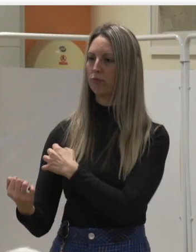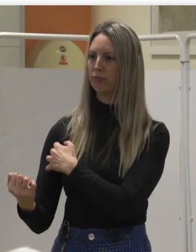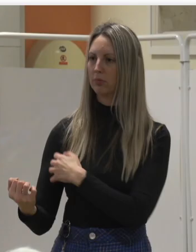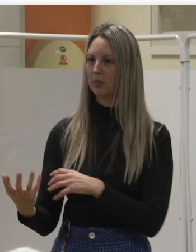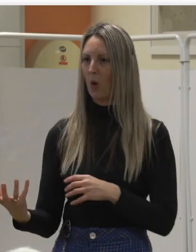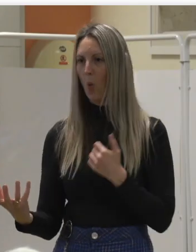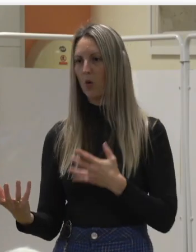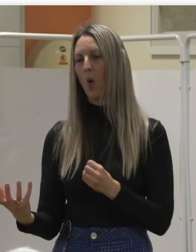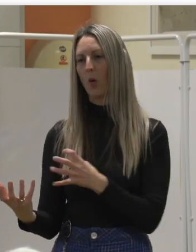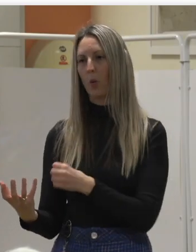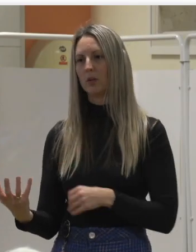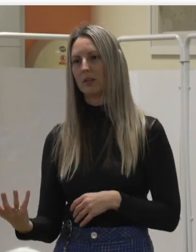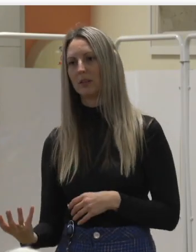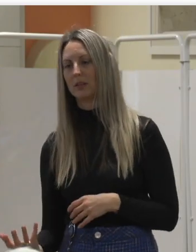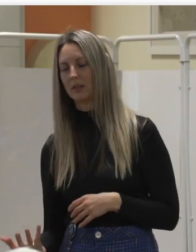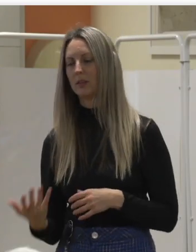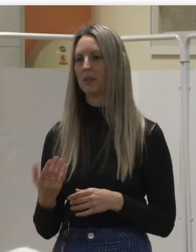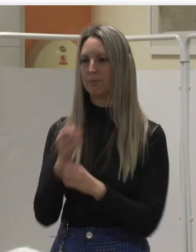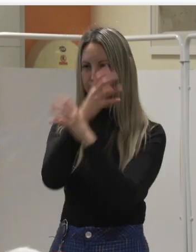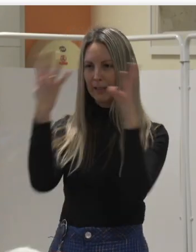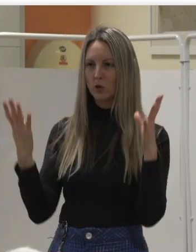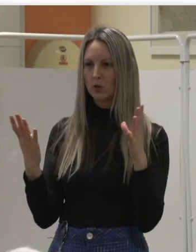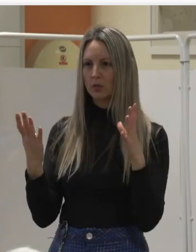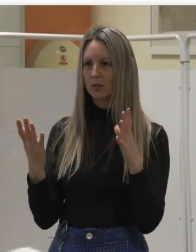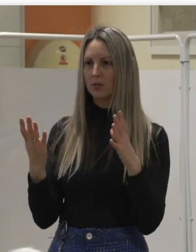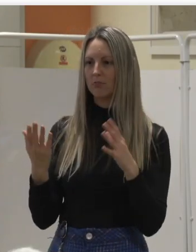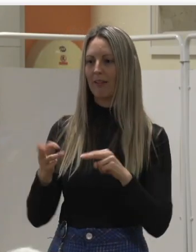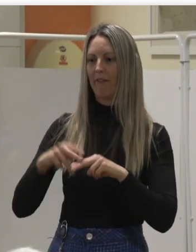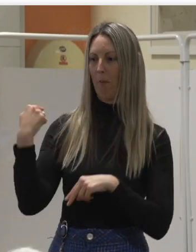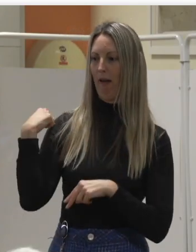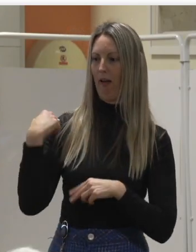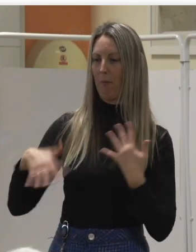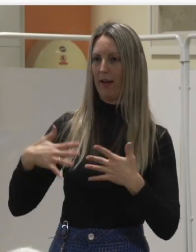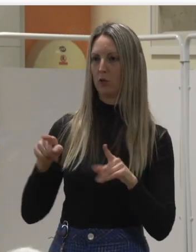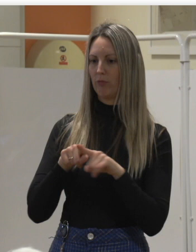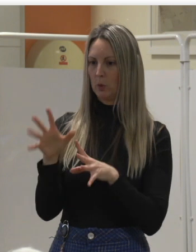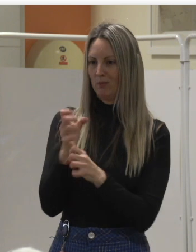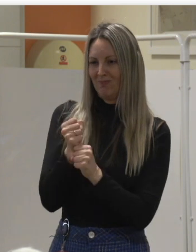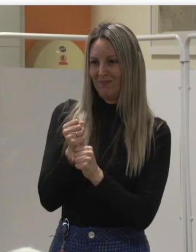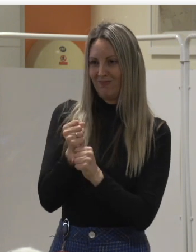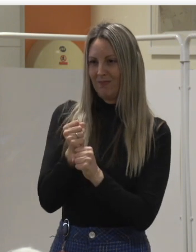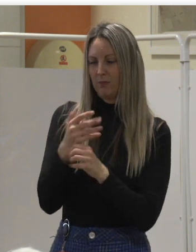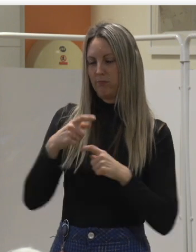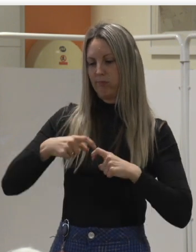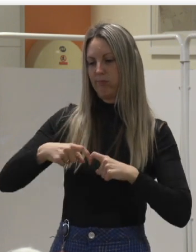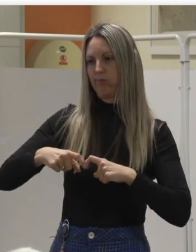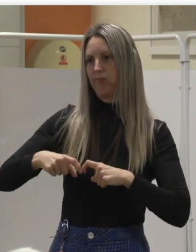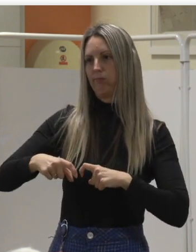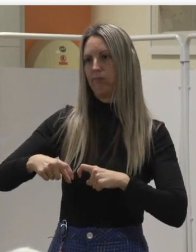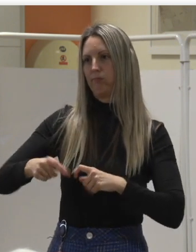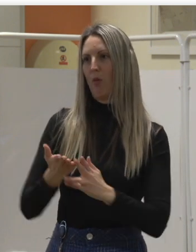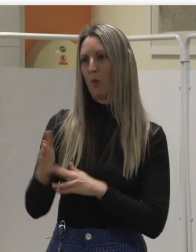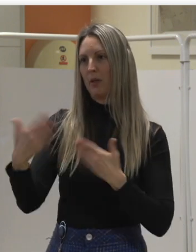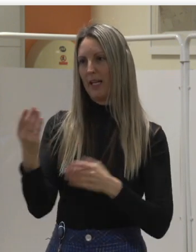24 hours a day, how much pain it's going to cause on its own and how much discomfort it's going to cause to